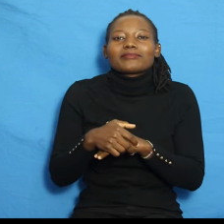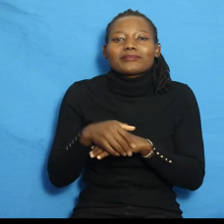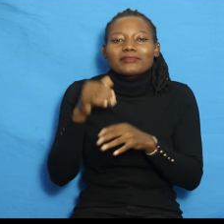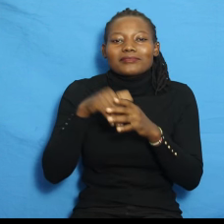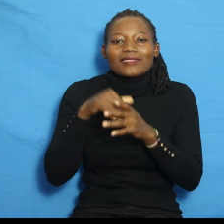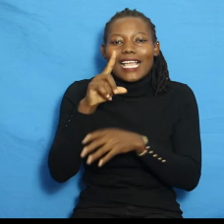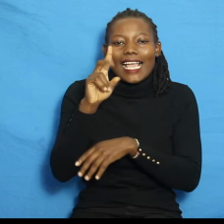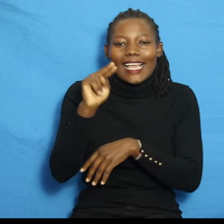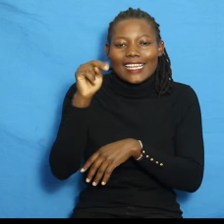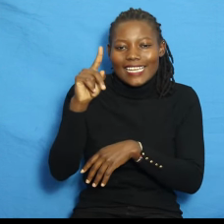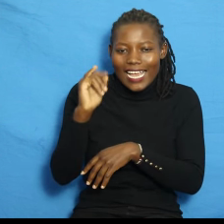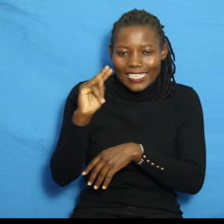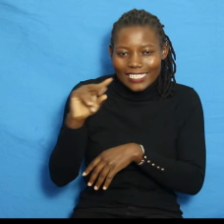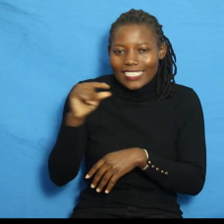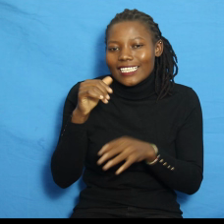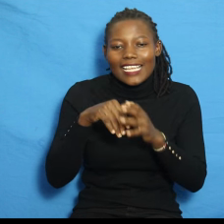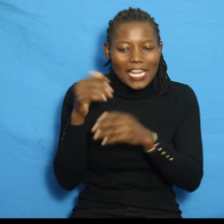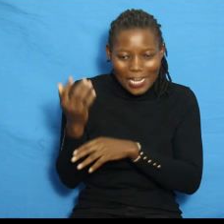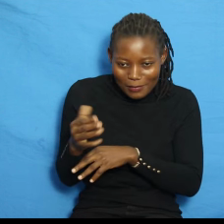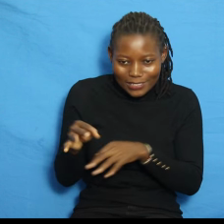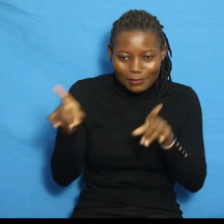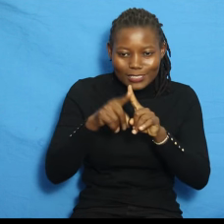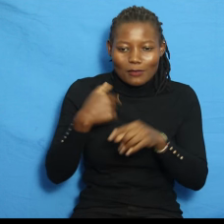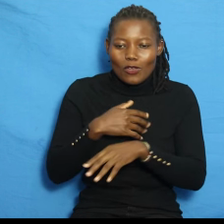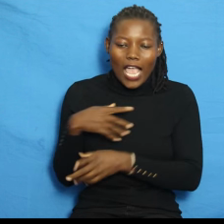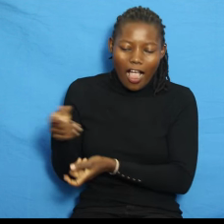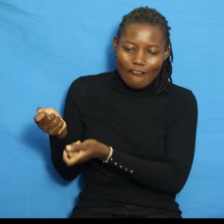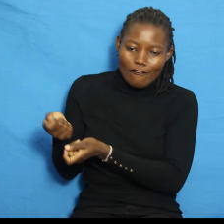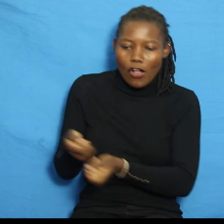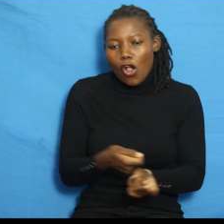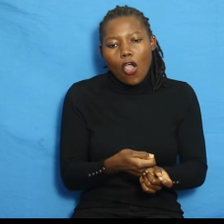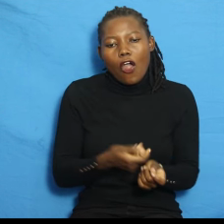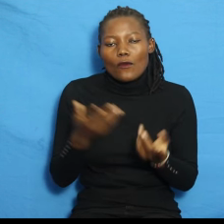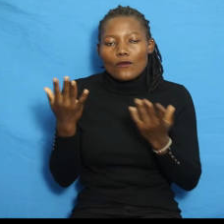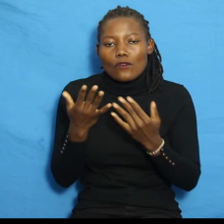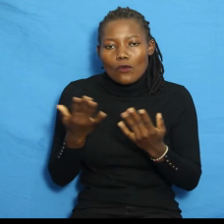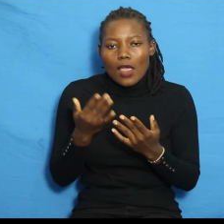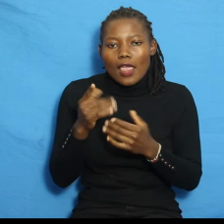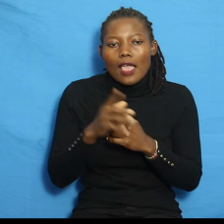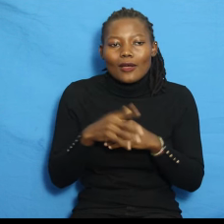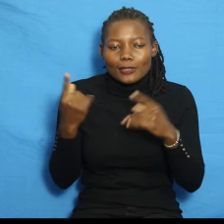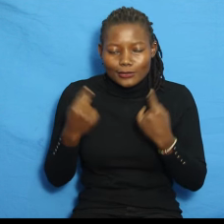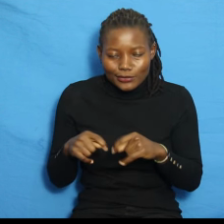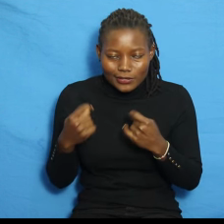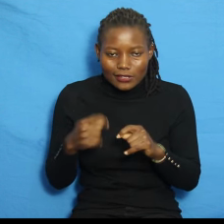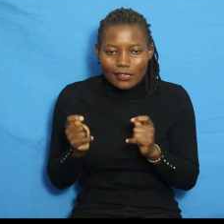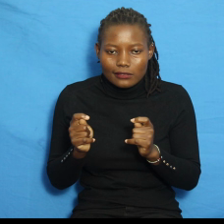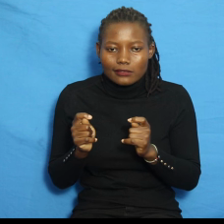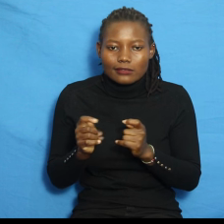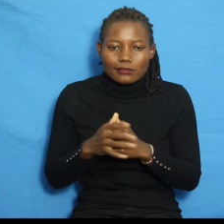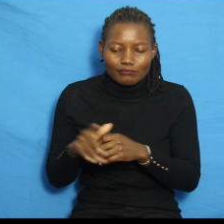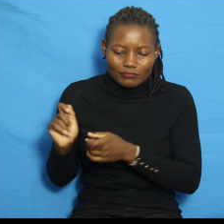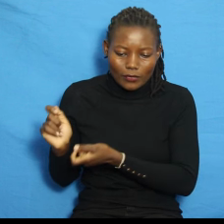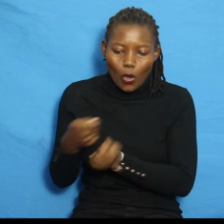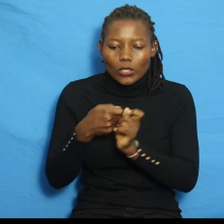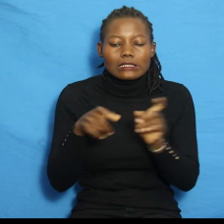in basketball? You have golf where you are teeing off. You have hockey